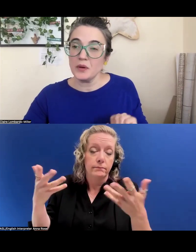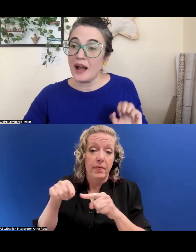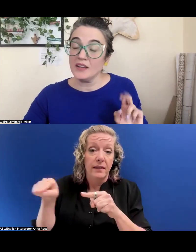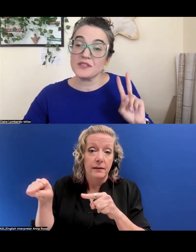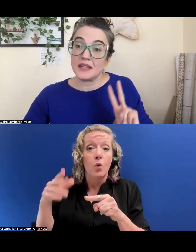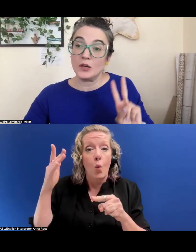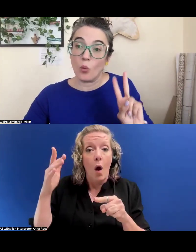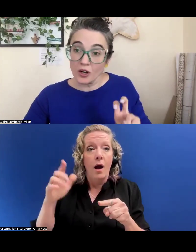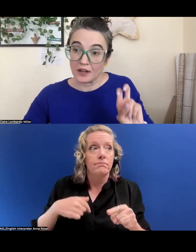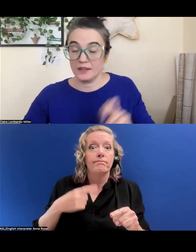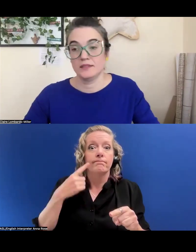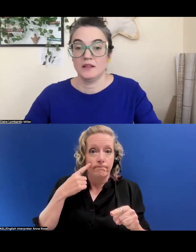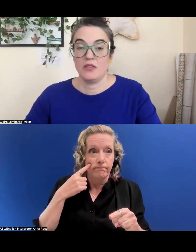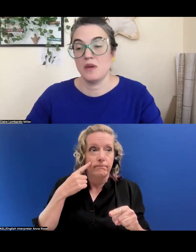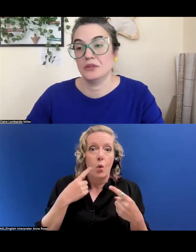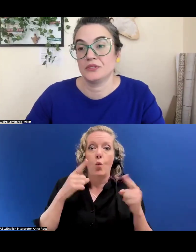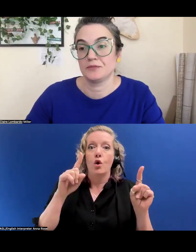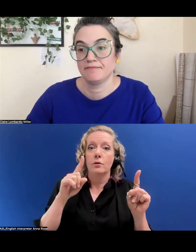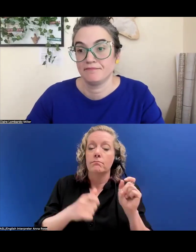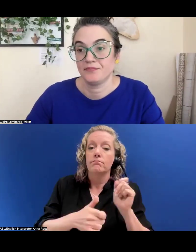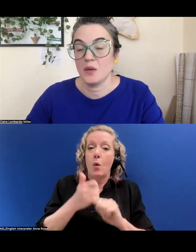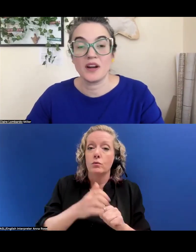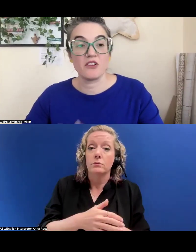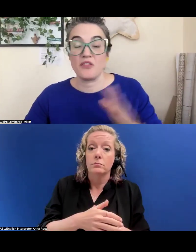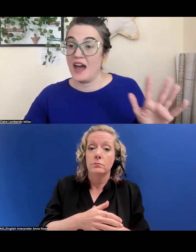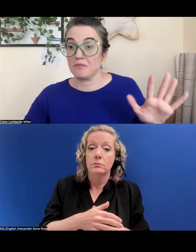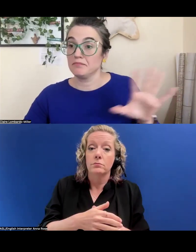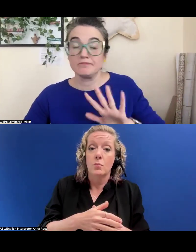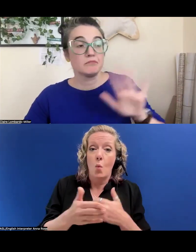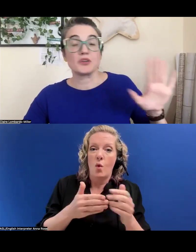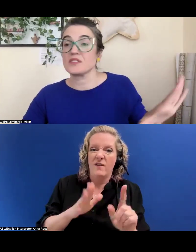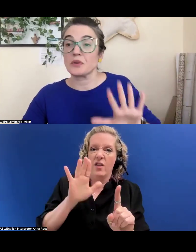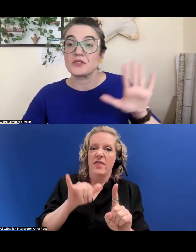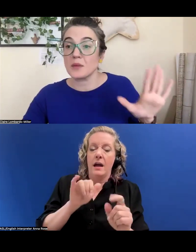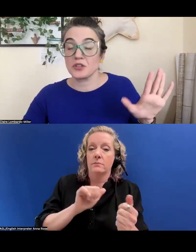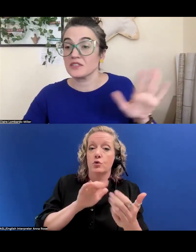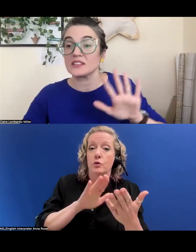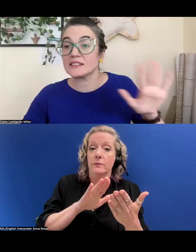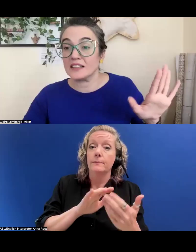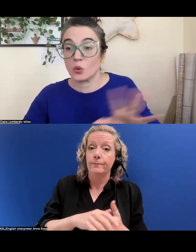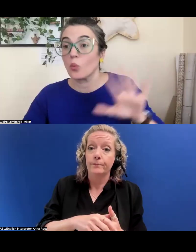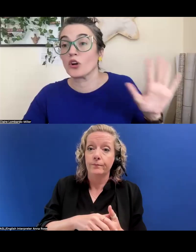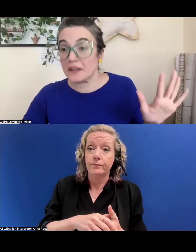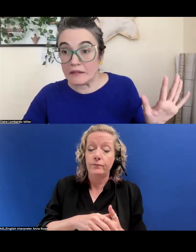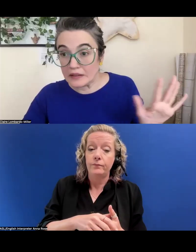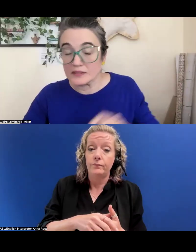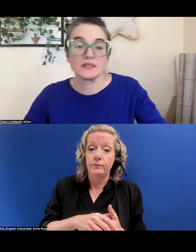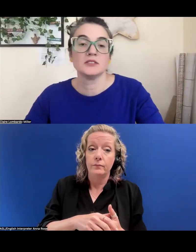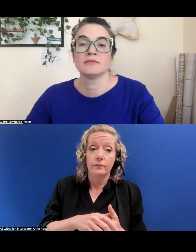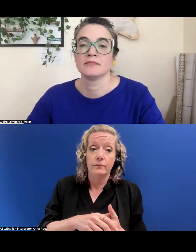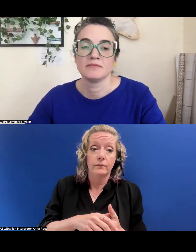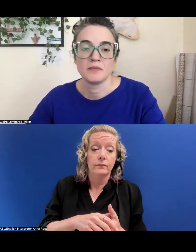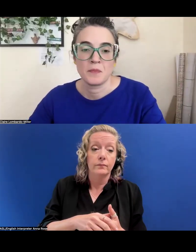that's what I've seen work the most in whatever that person's perception of success or working